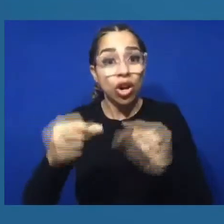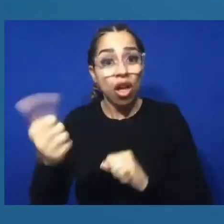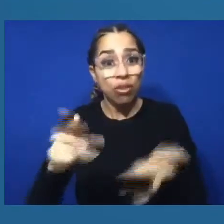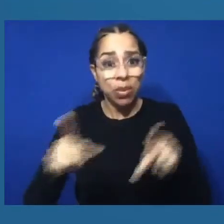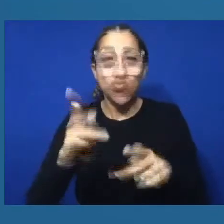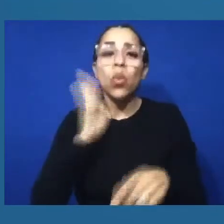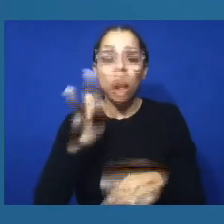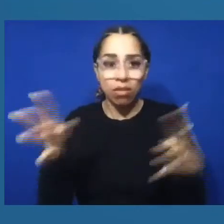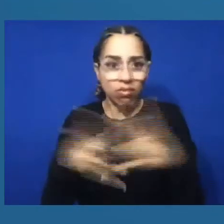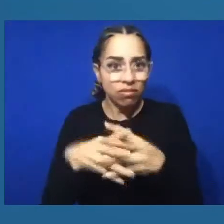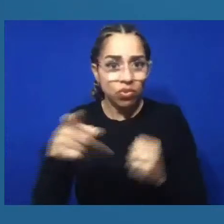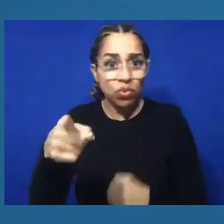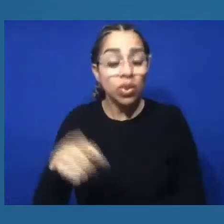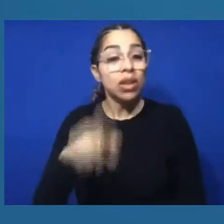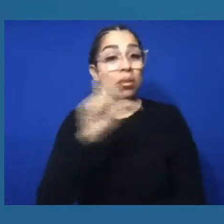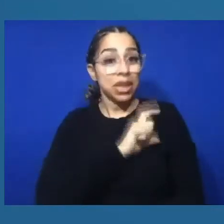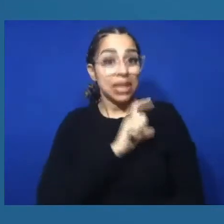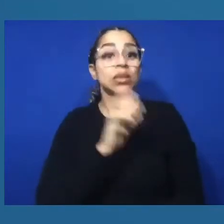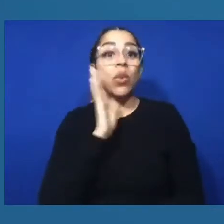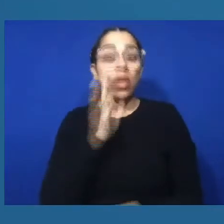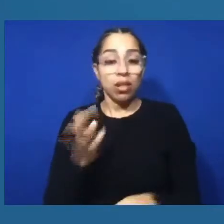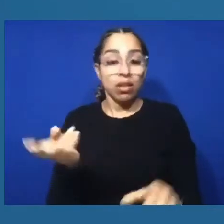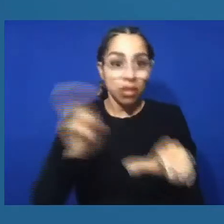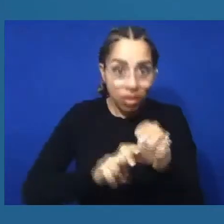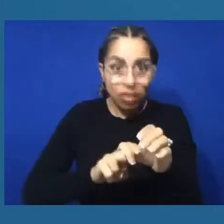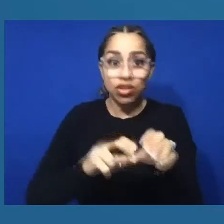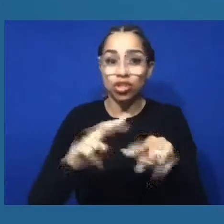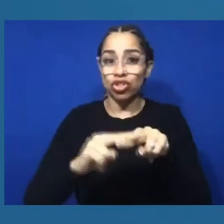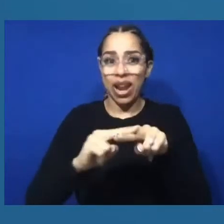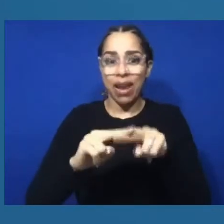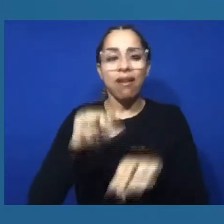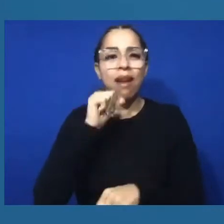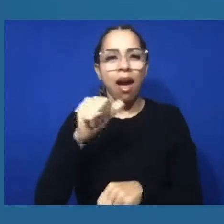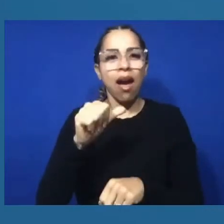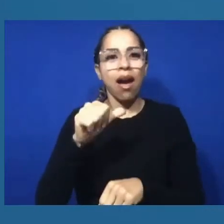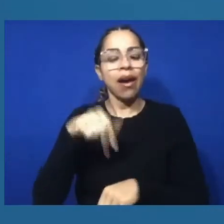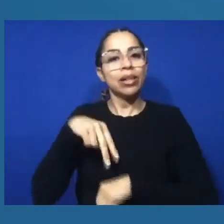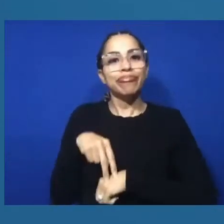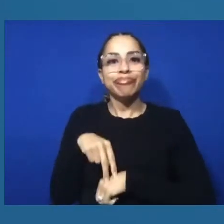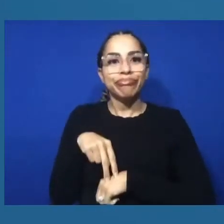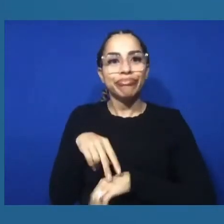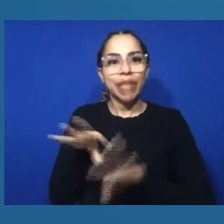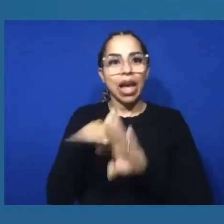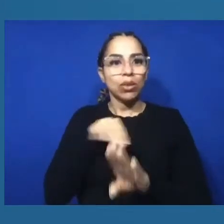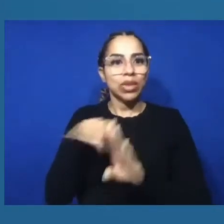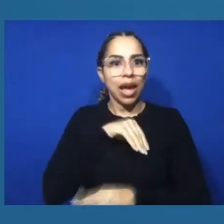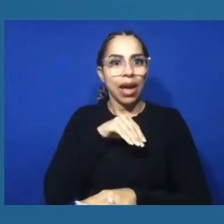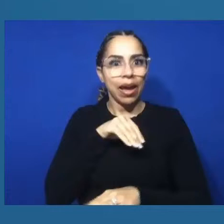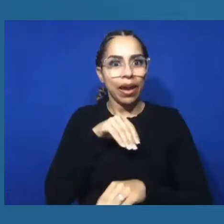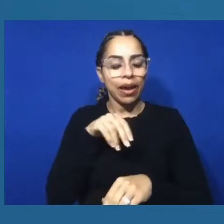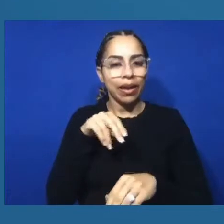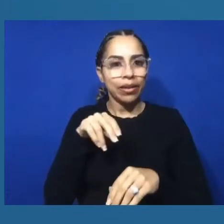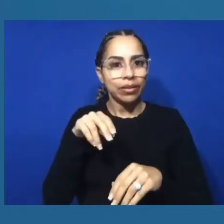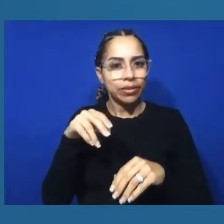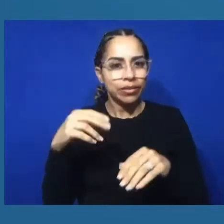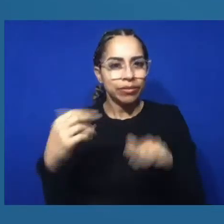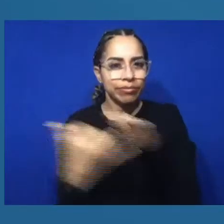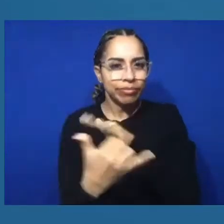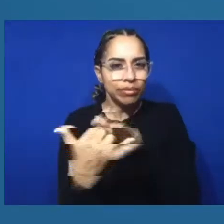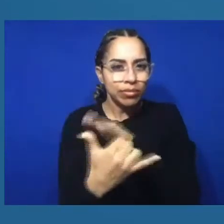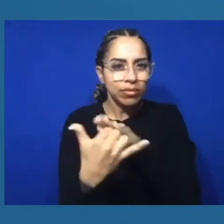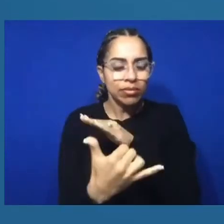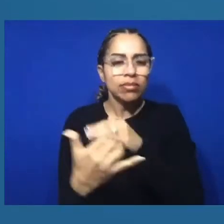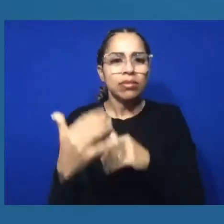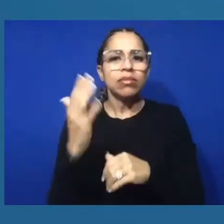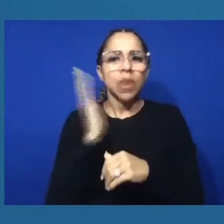not standing on the platforms so much as circling in and out of the stations and, in and out of the cars. I think that's important. Right